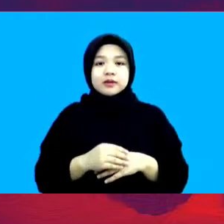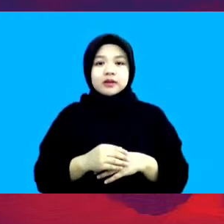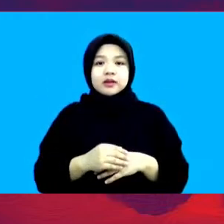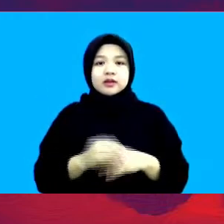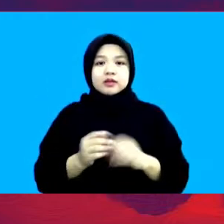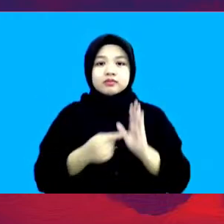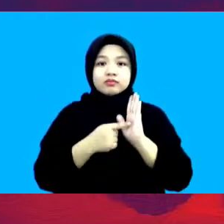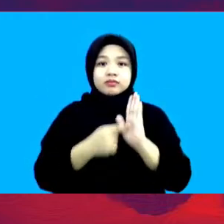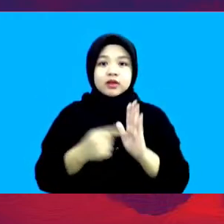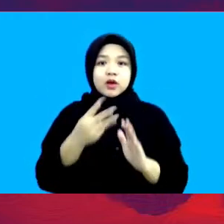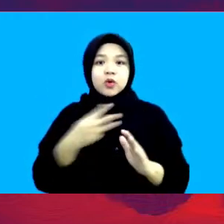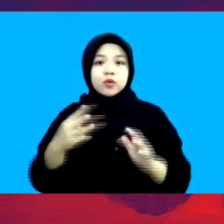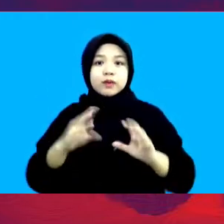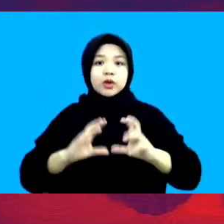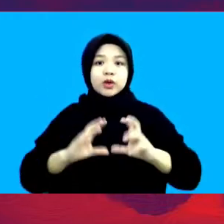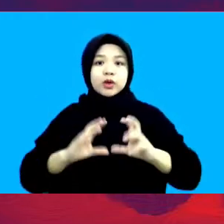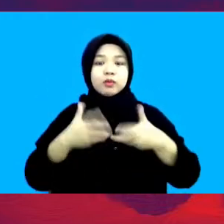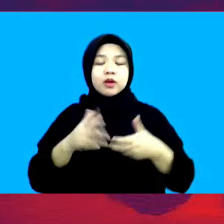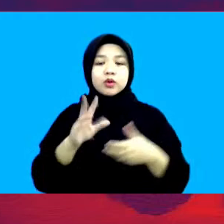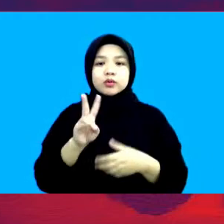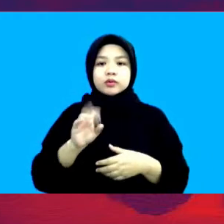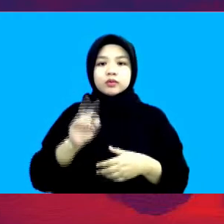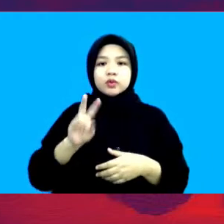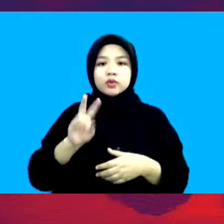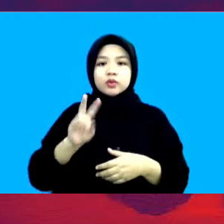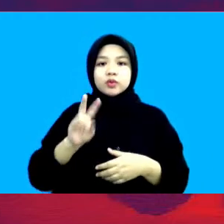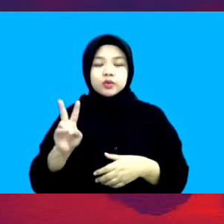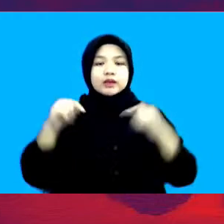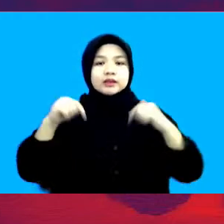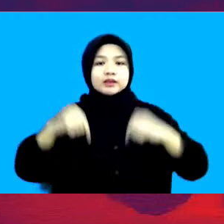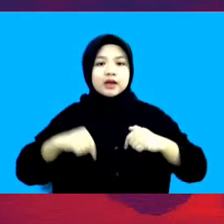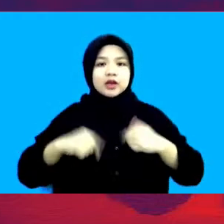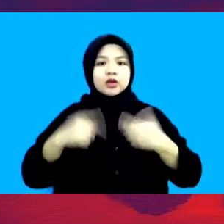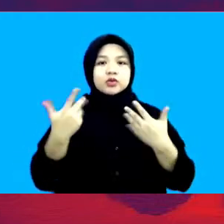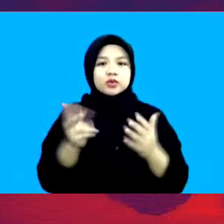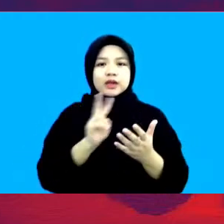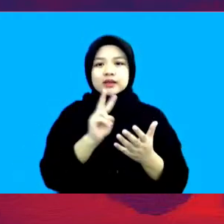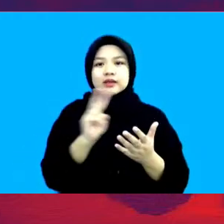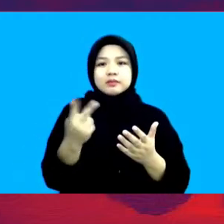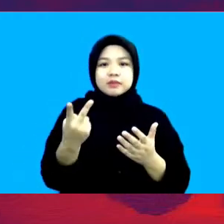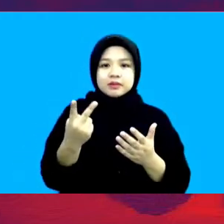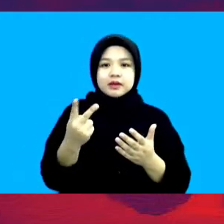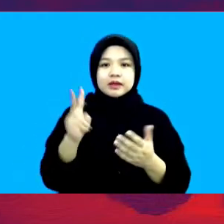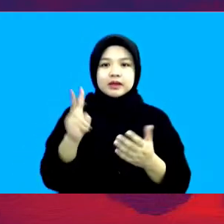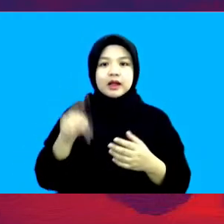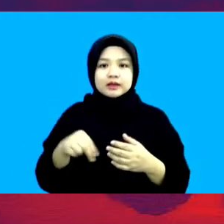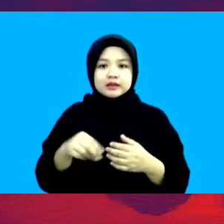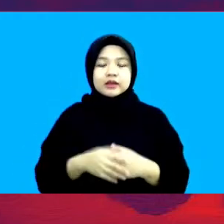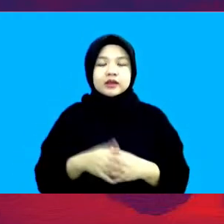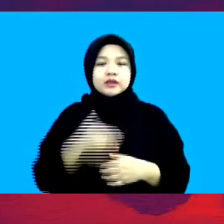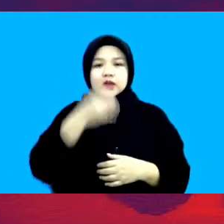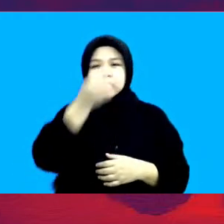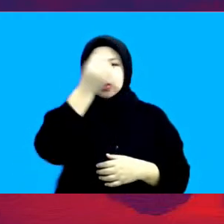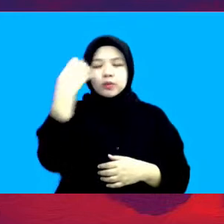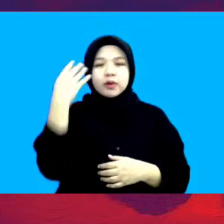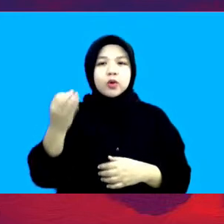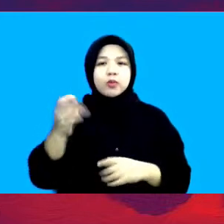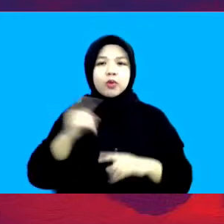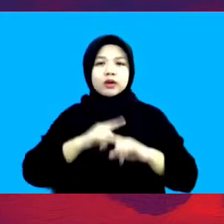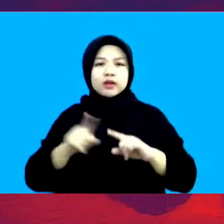global for 2022 is now also corrected again. I forgot the number, but it is quite significantly,